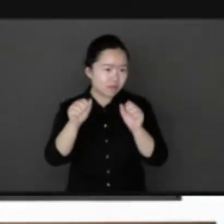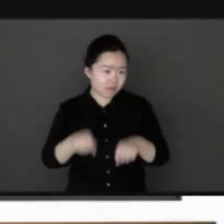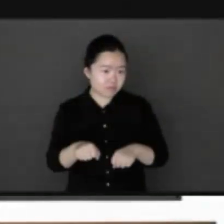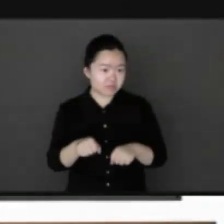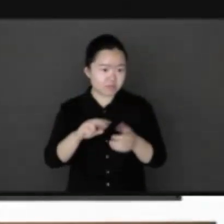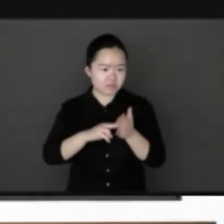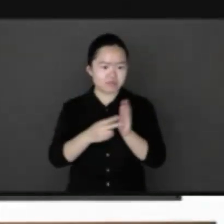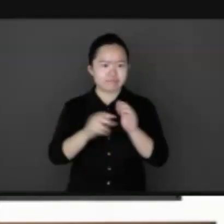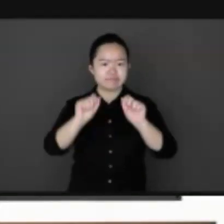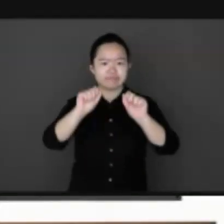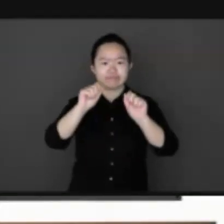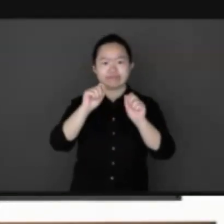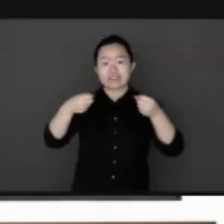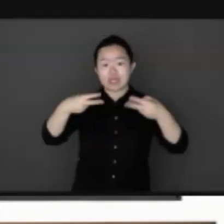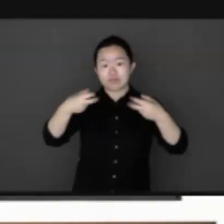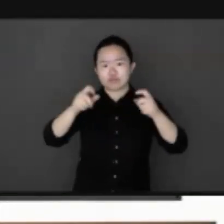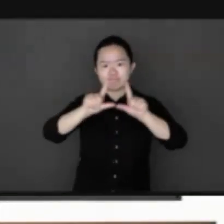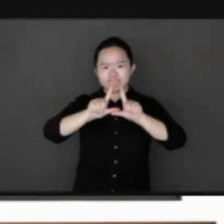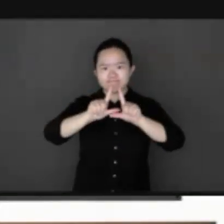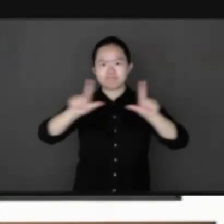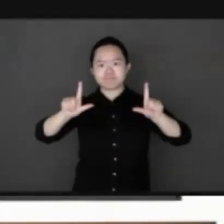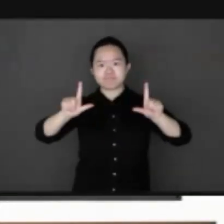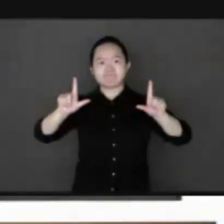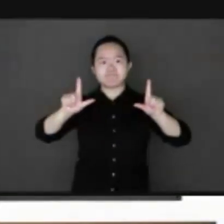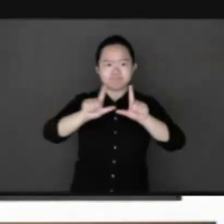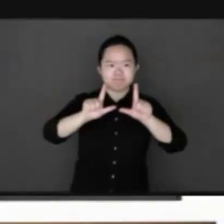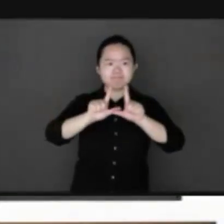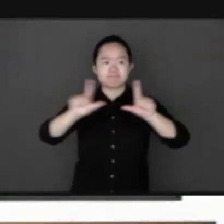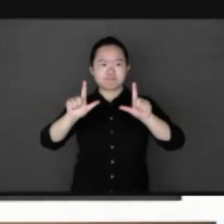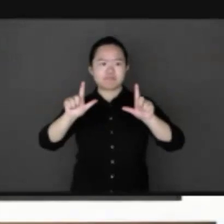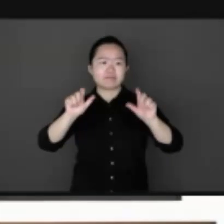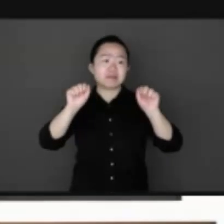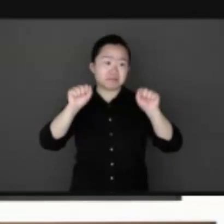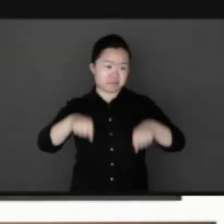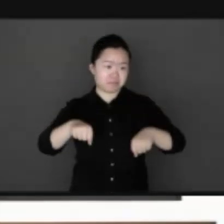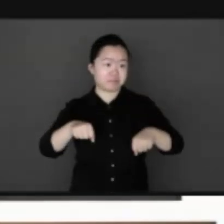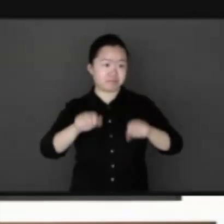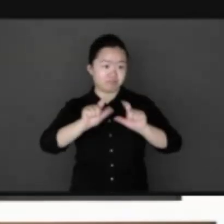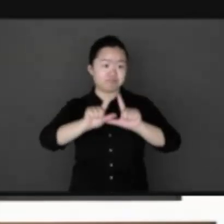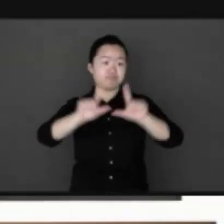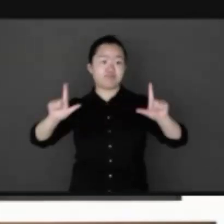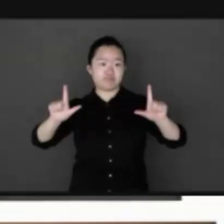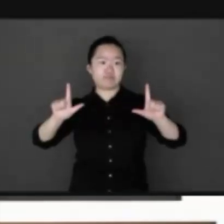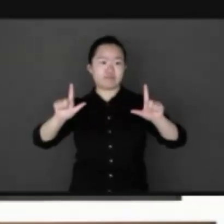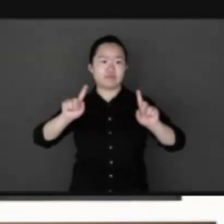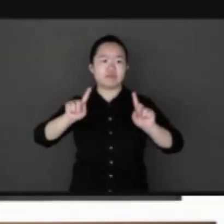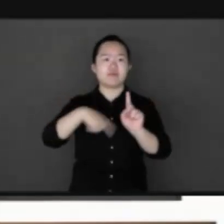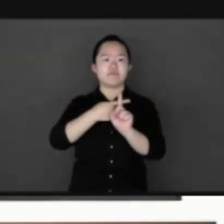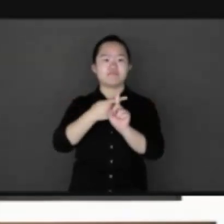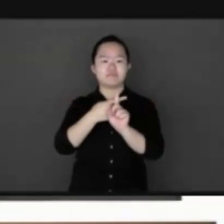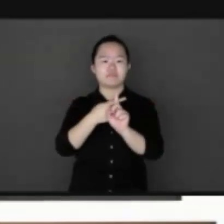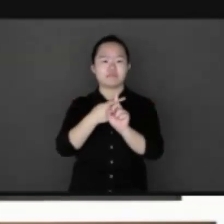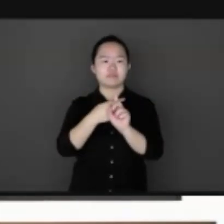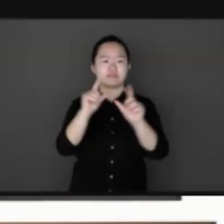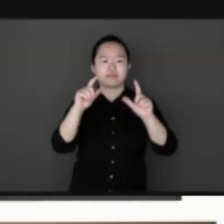to at least one other font type, and to change the background and foreground color, and make sure that some combination of that has a